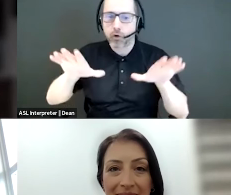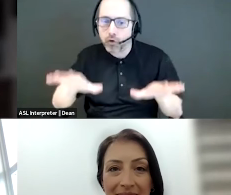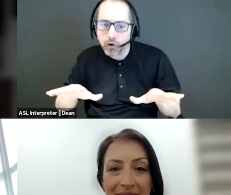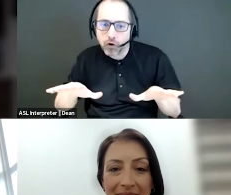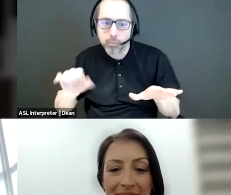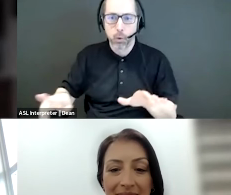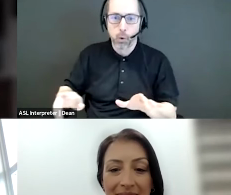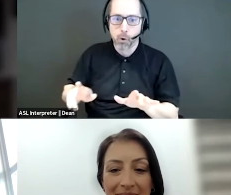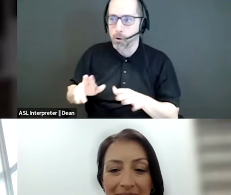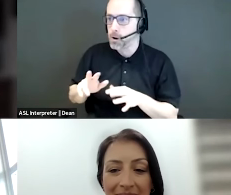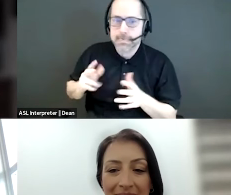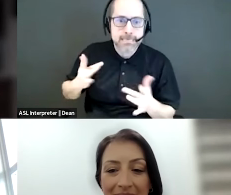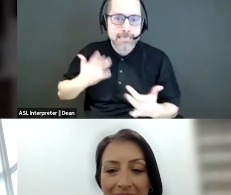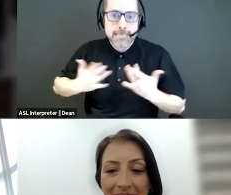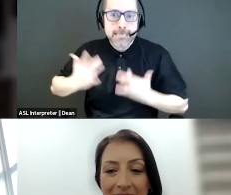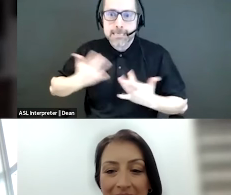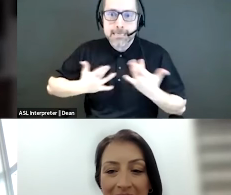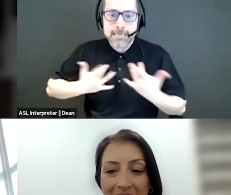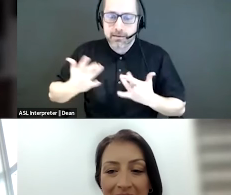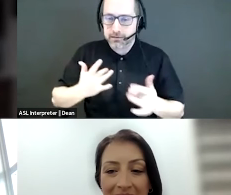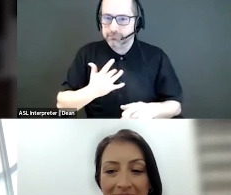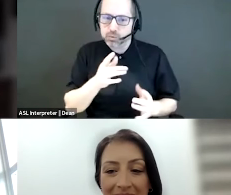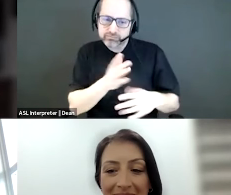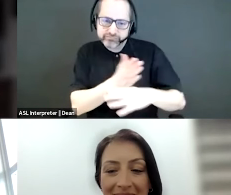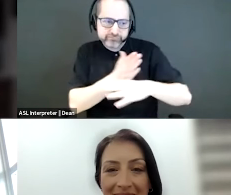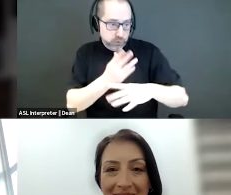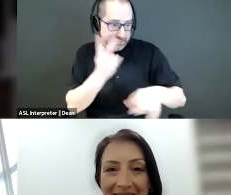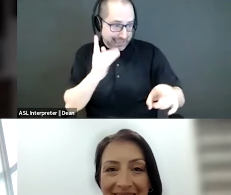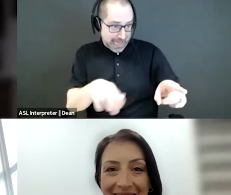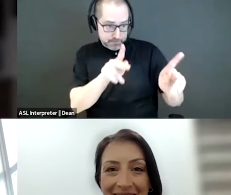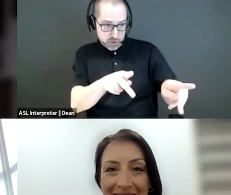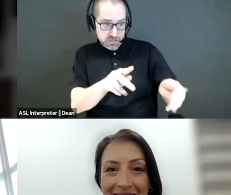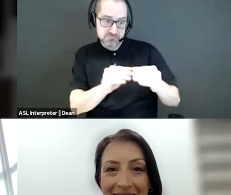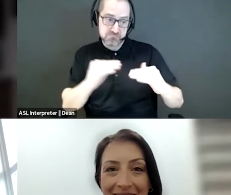person's pretty well balanced across most of these dimensions.